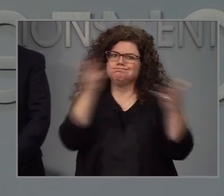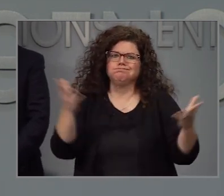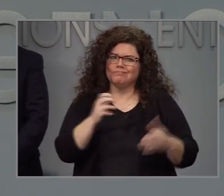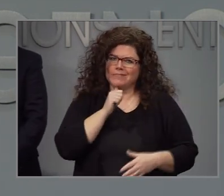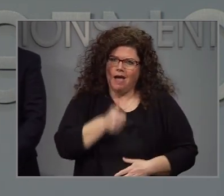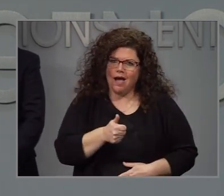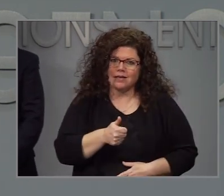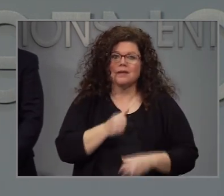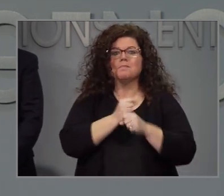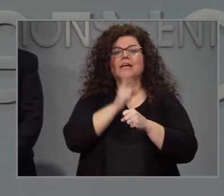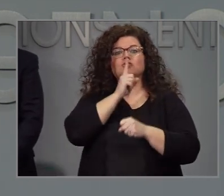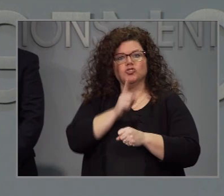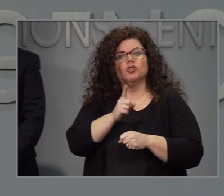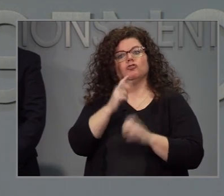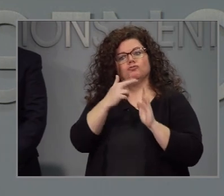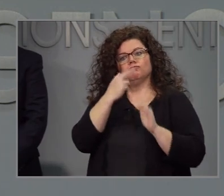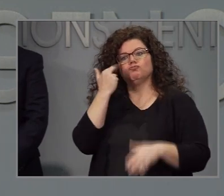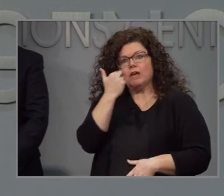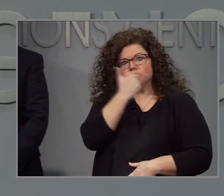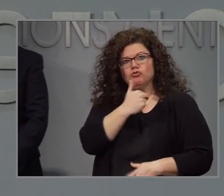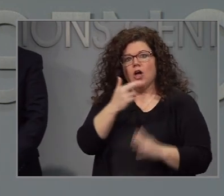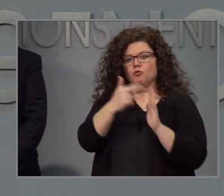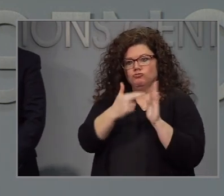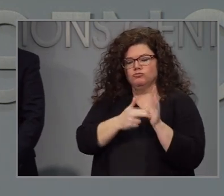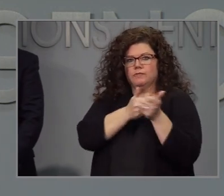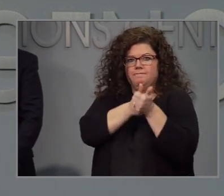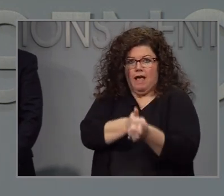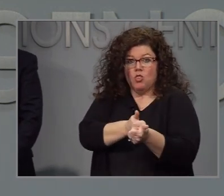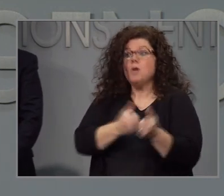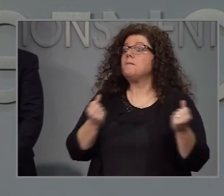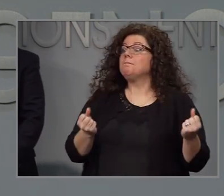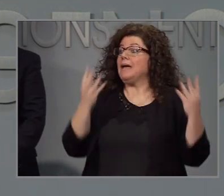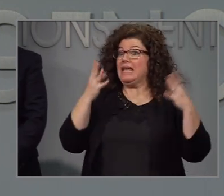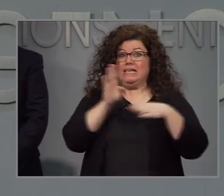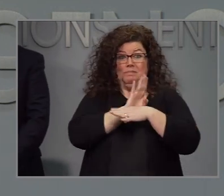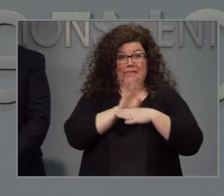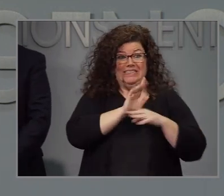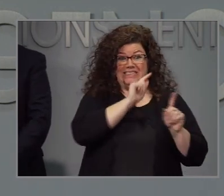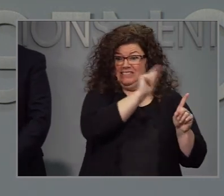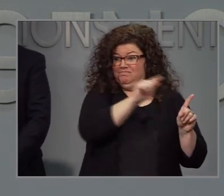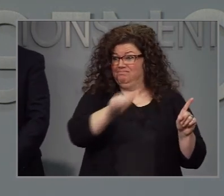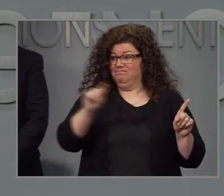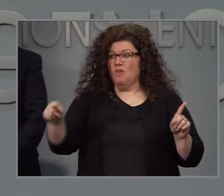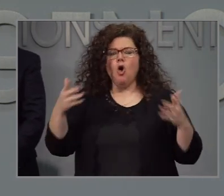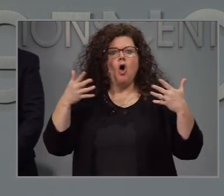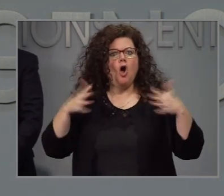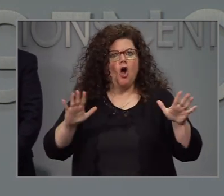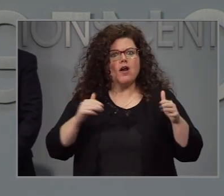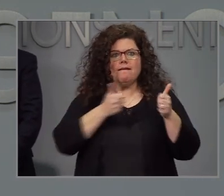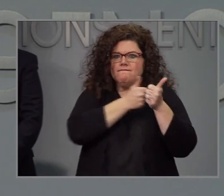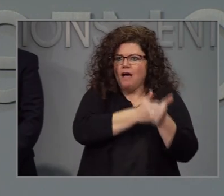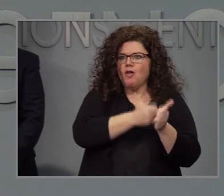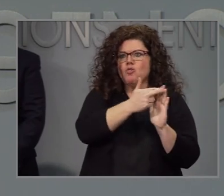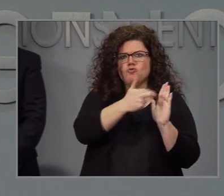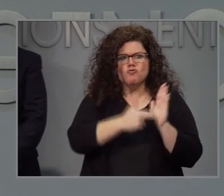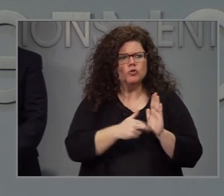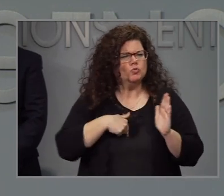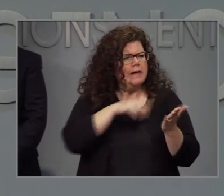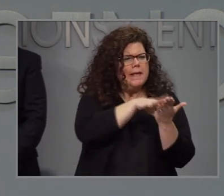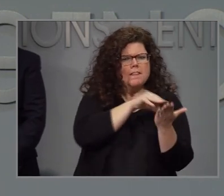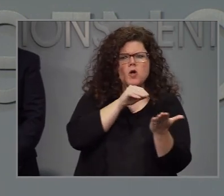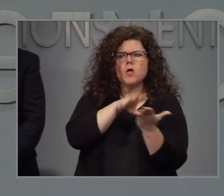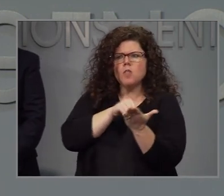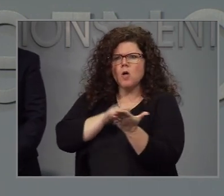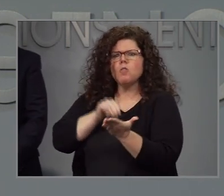different businesses. Many businesses have already stepped up to enact many of these measures, and we're learning from them.